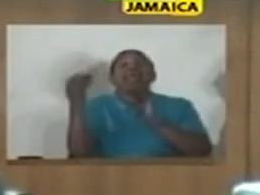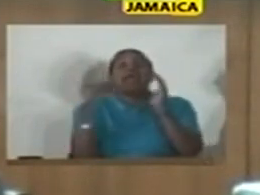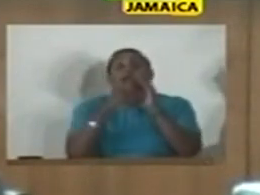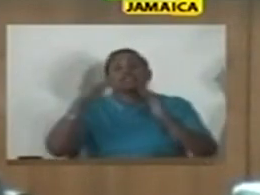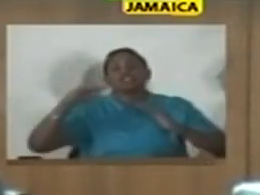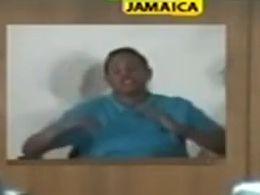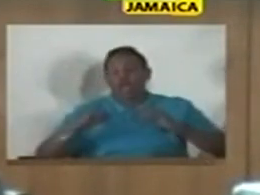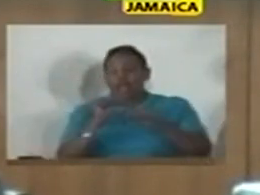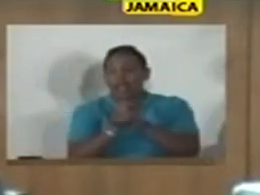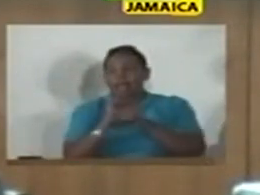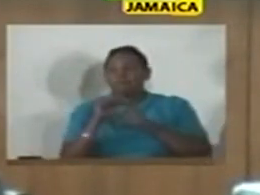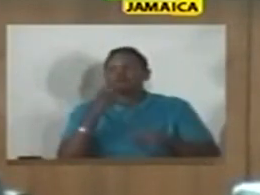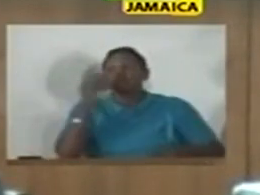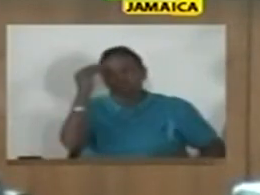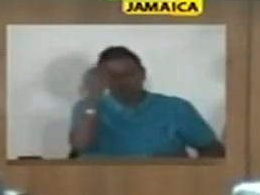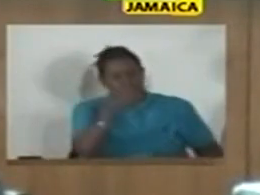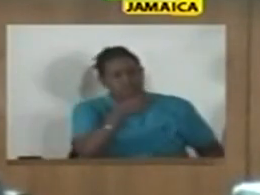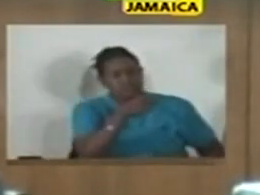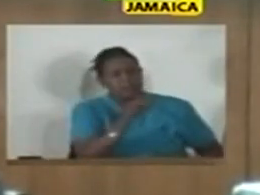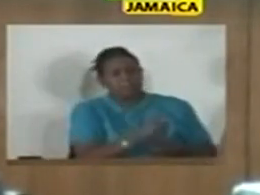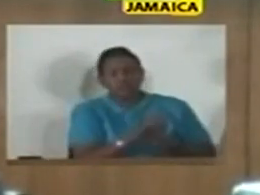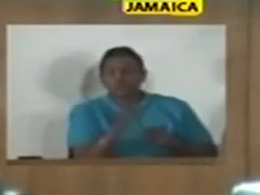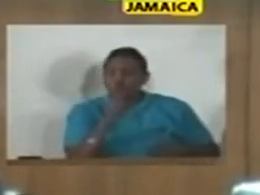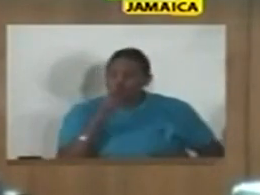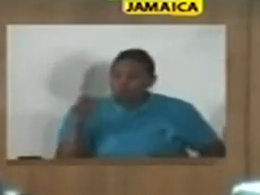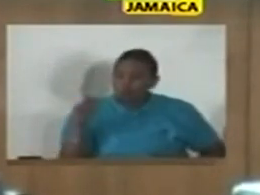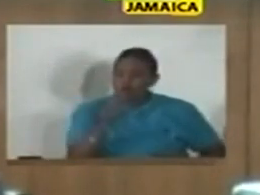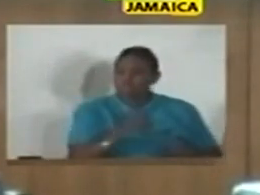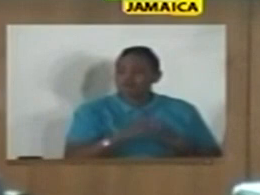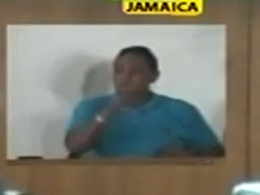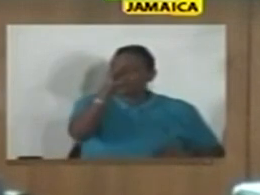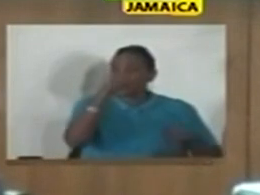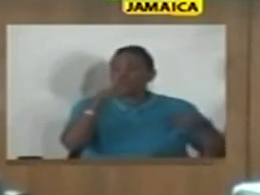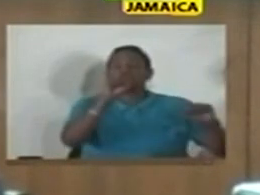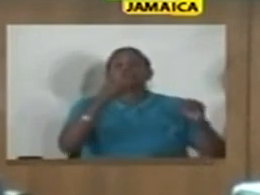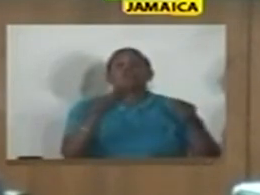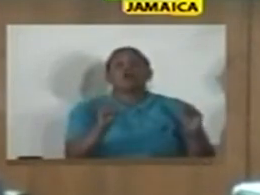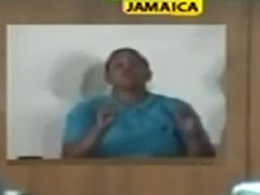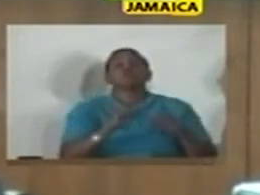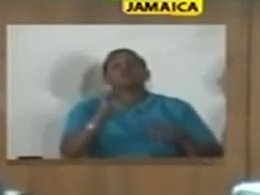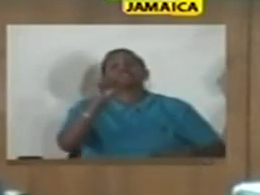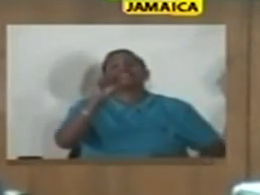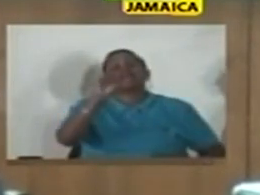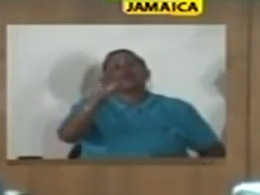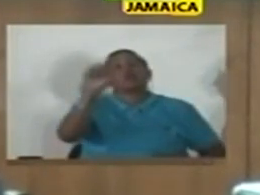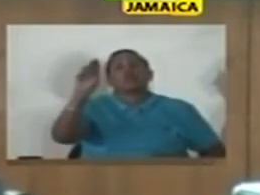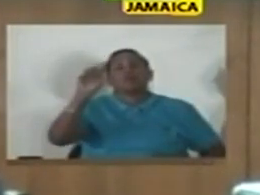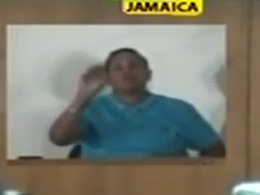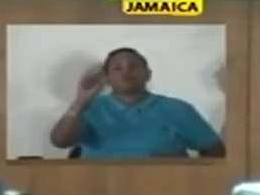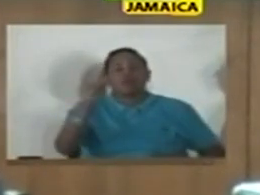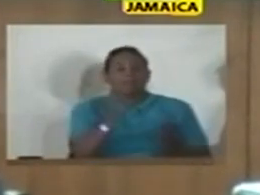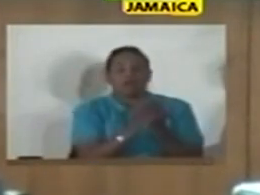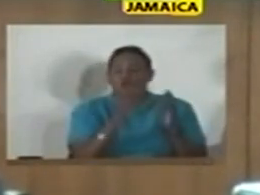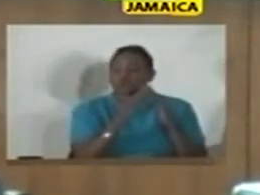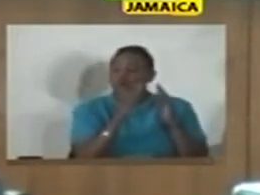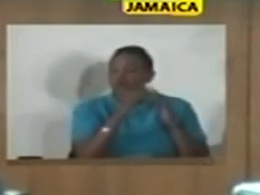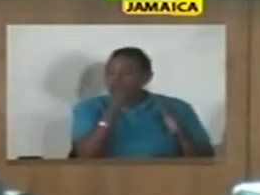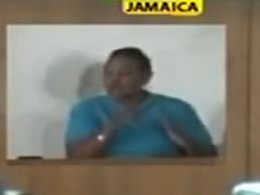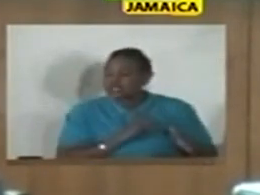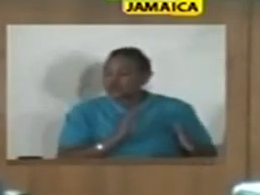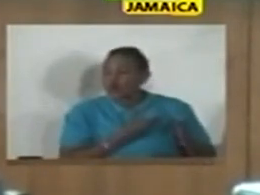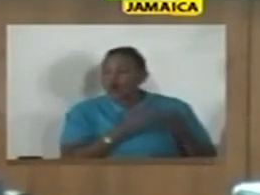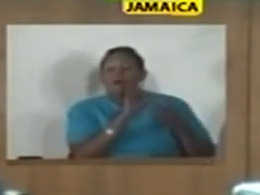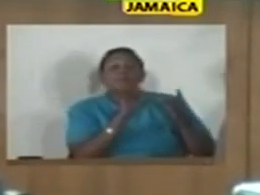mark the occasion, the ministry mounted a march from our North Street office to St. William Grant Park, downtown Kingston. Our message